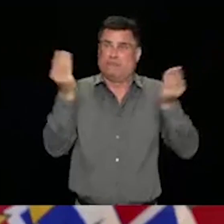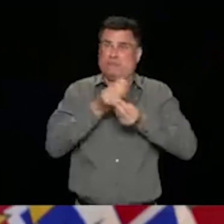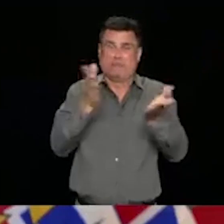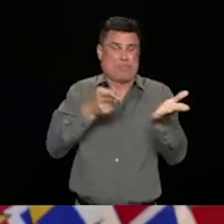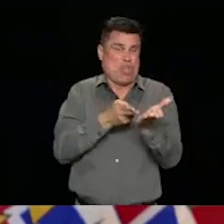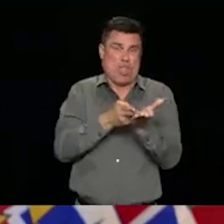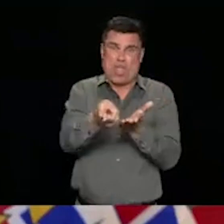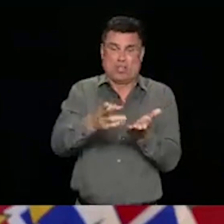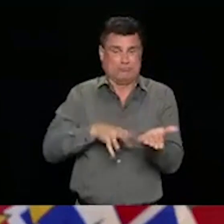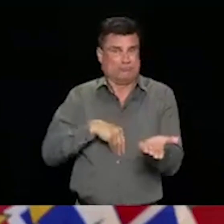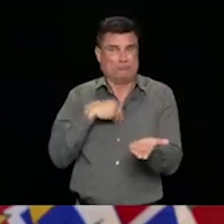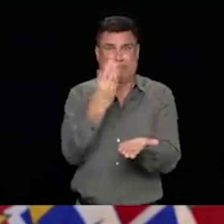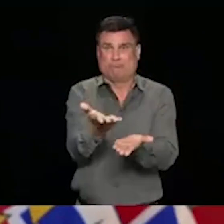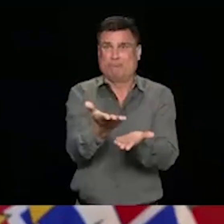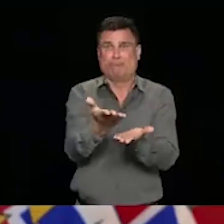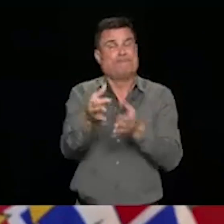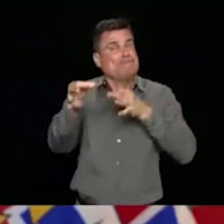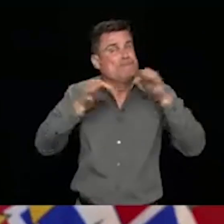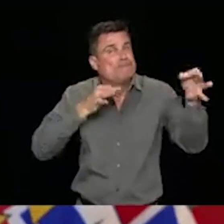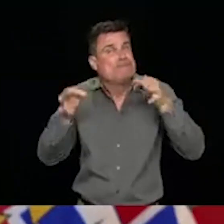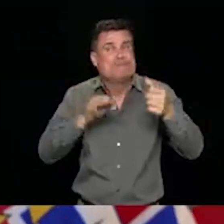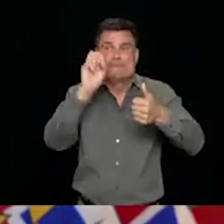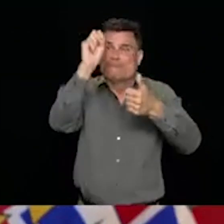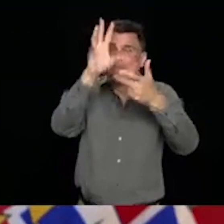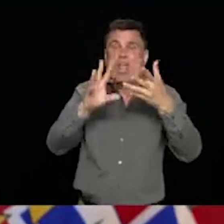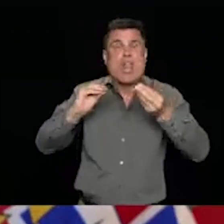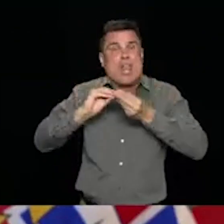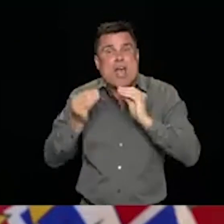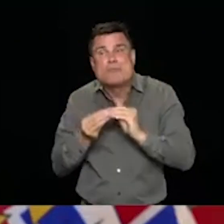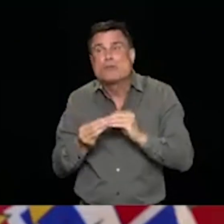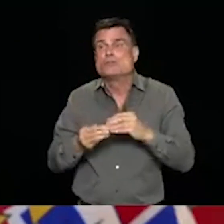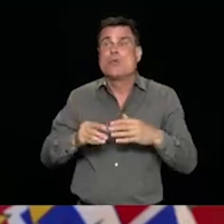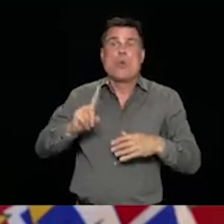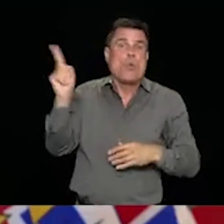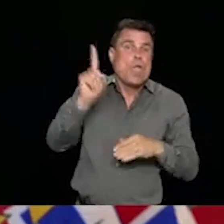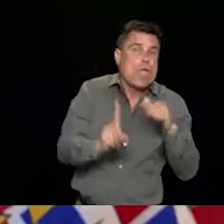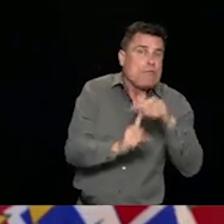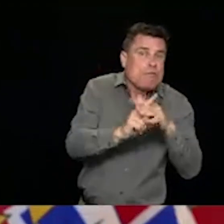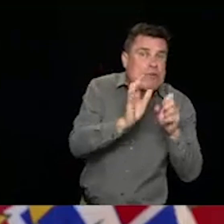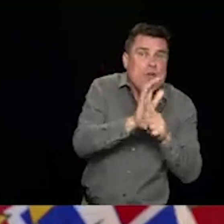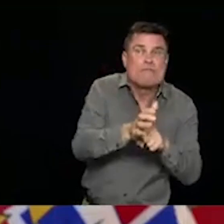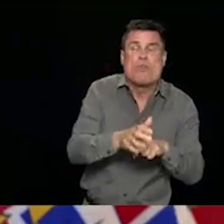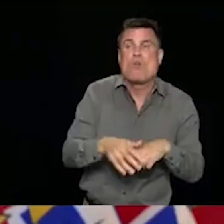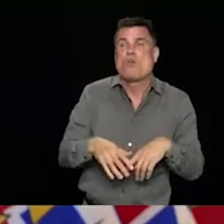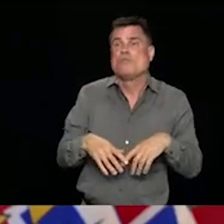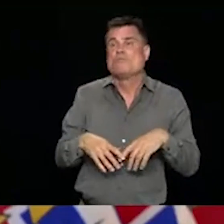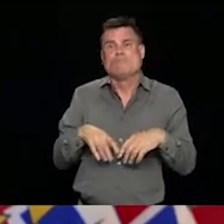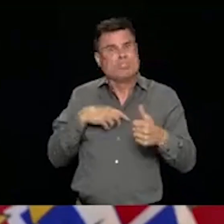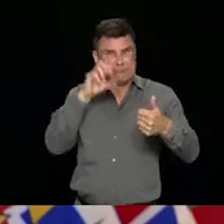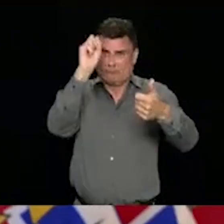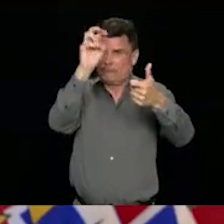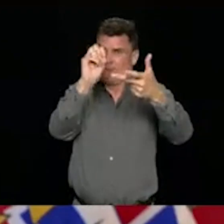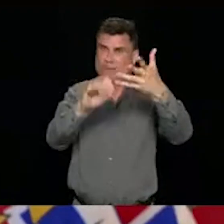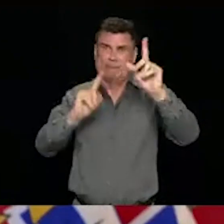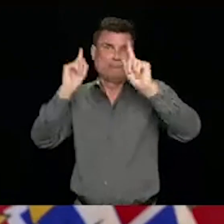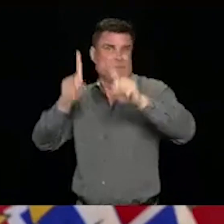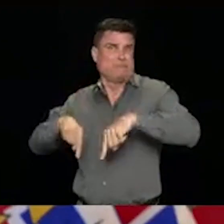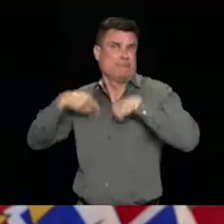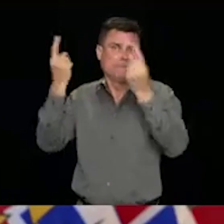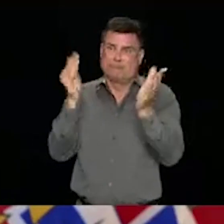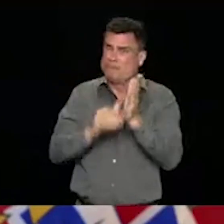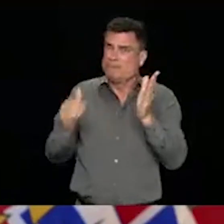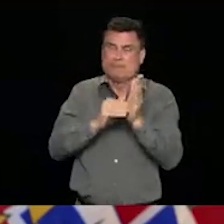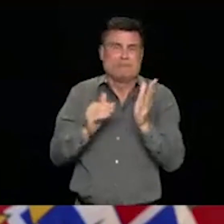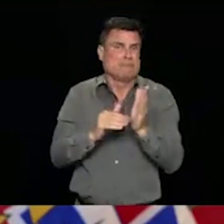outbreaks are. I will say, and I'll say it, we've said it from the beginning, there was a period of time where there were